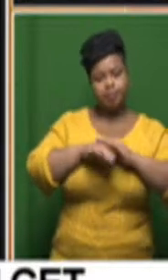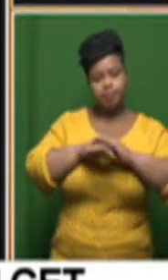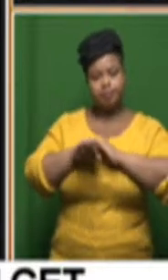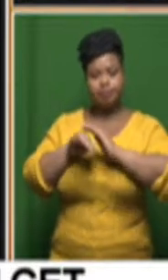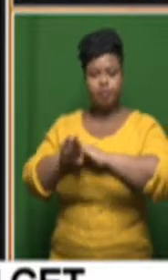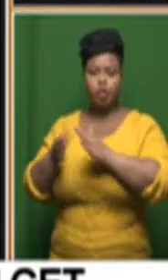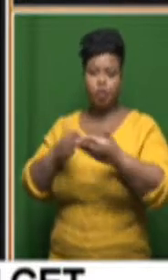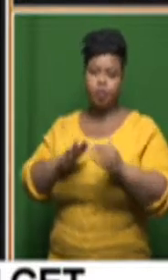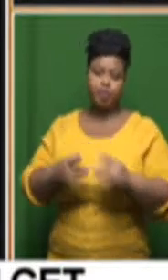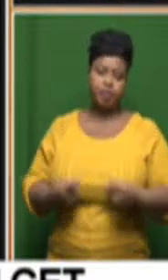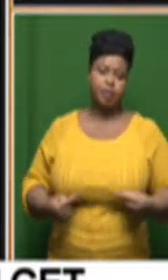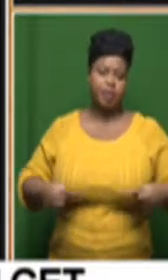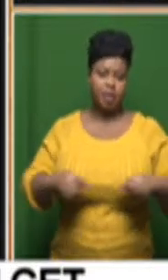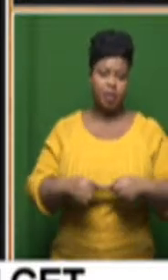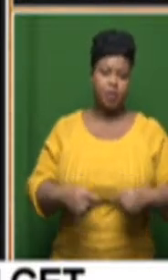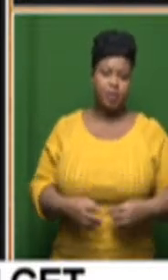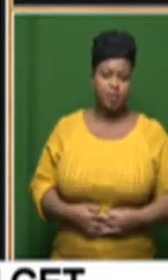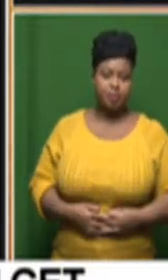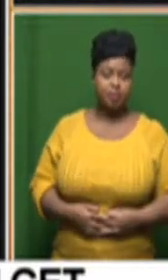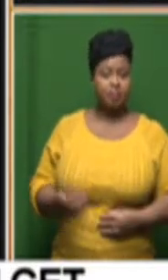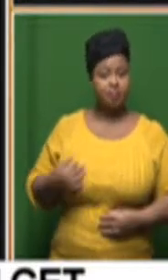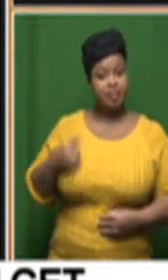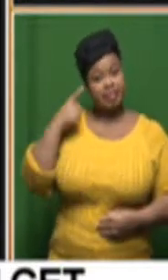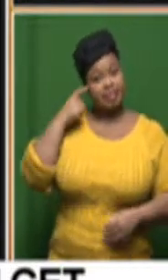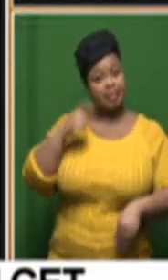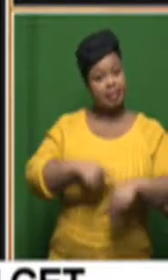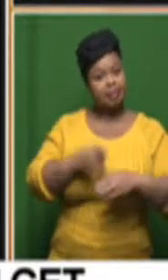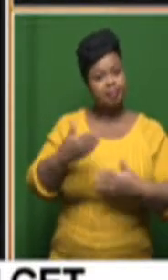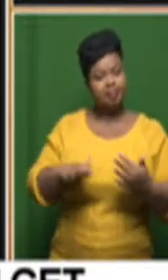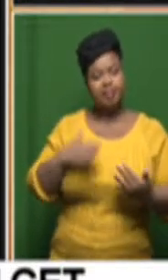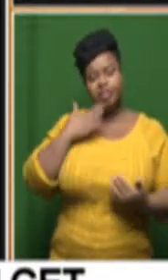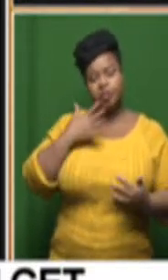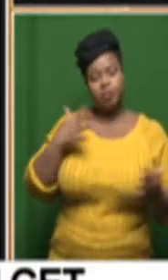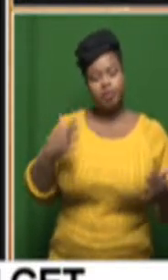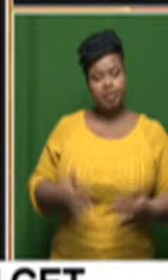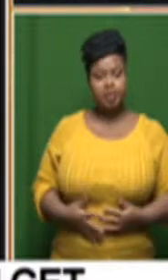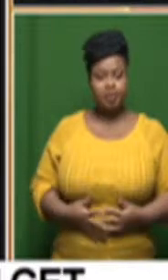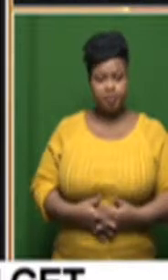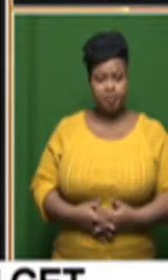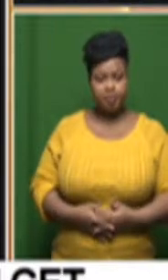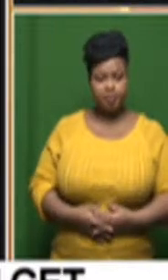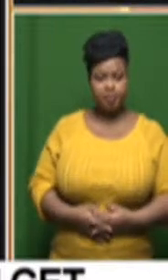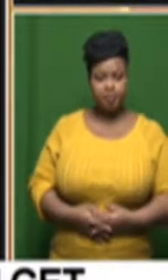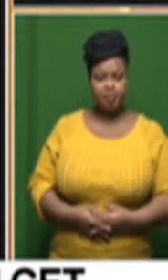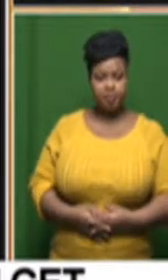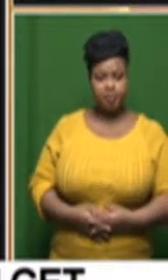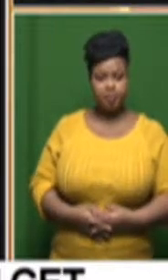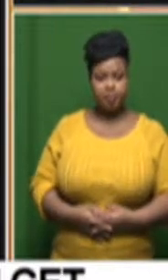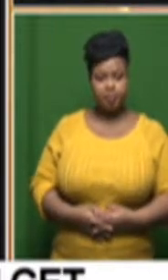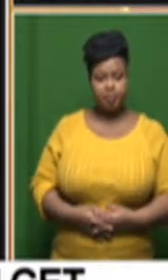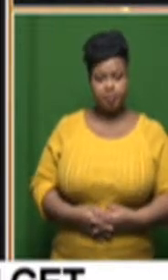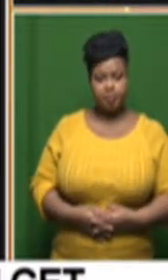into our communities. And I think my time is up. Thank you so much.